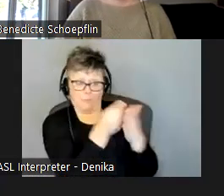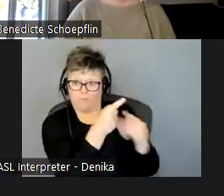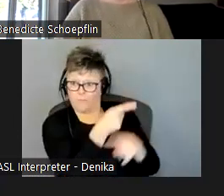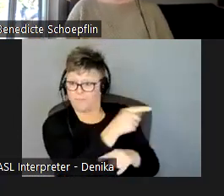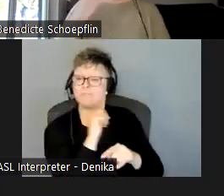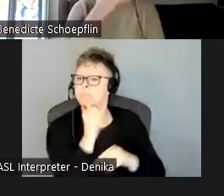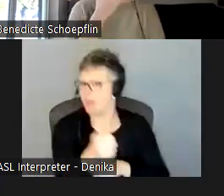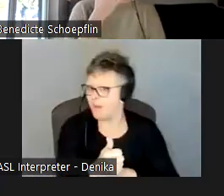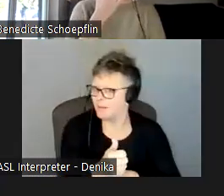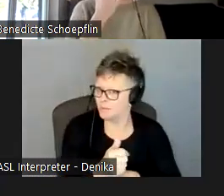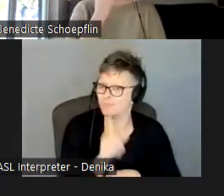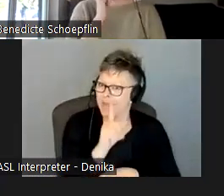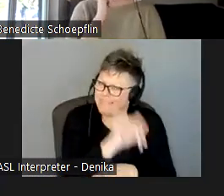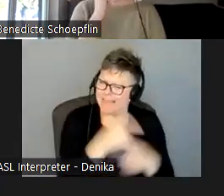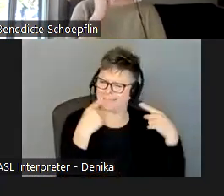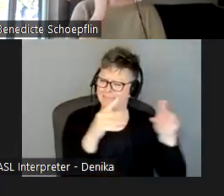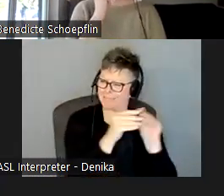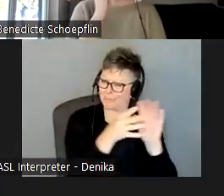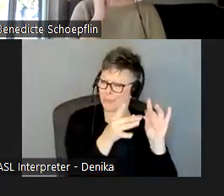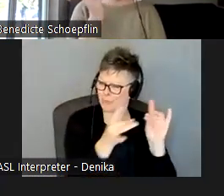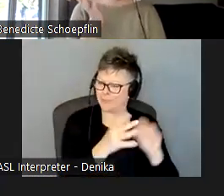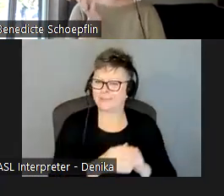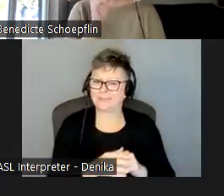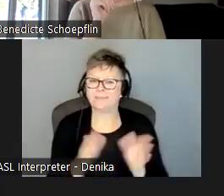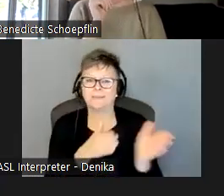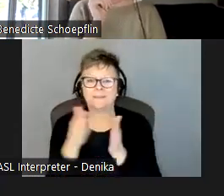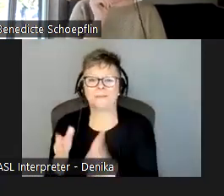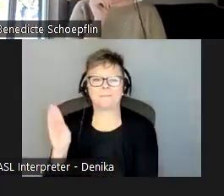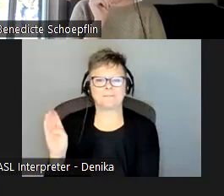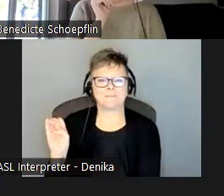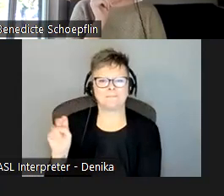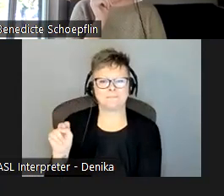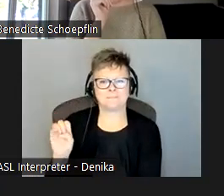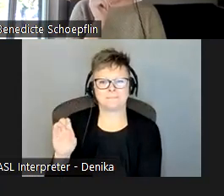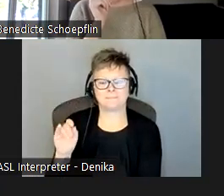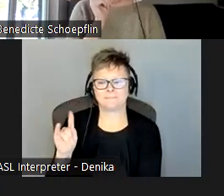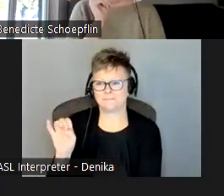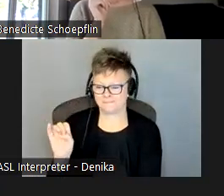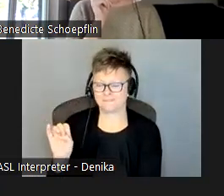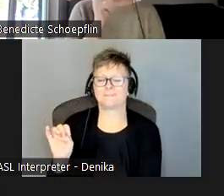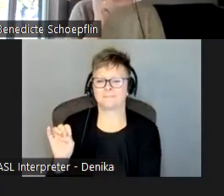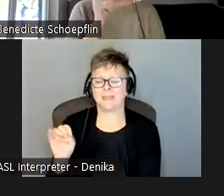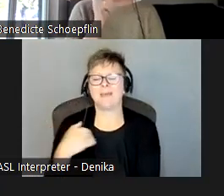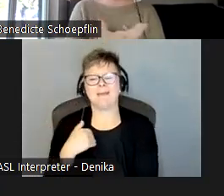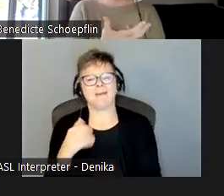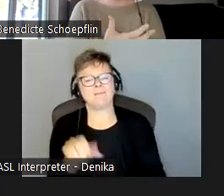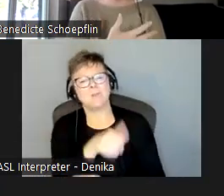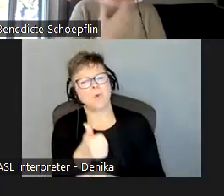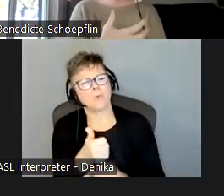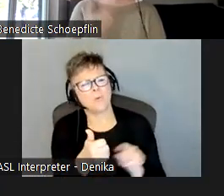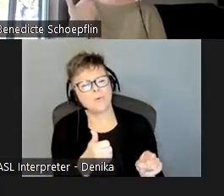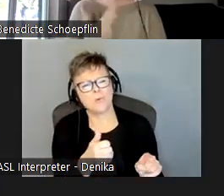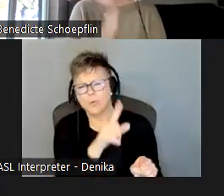Thank you. We have a question, and it might be a bit tricky because it involves the idea of mental capacity,